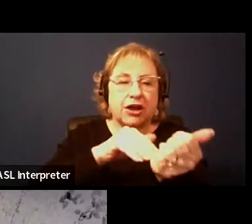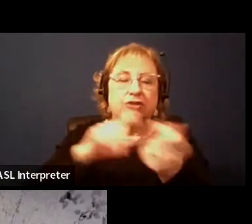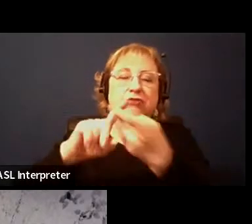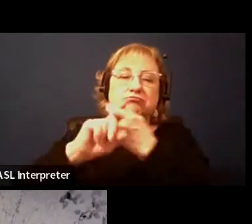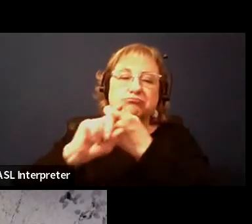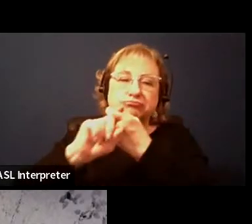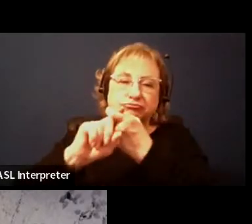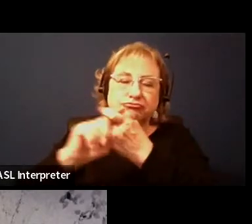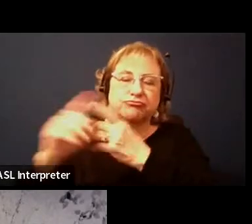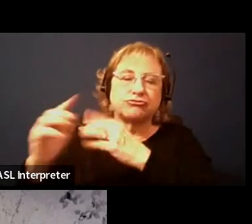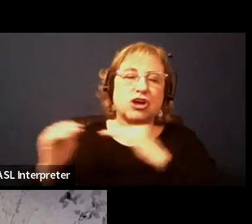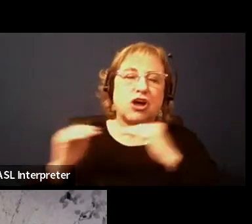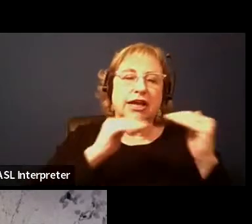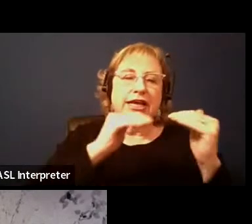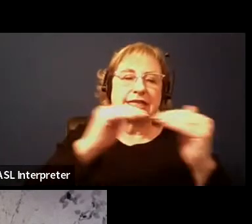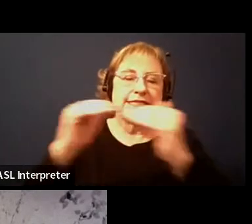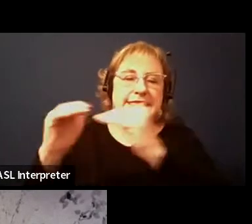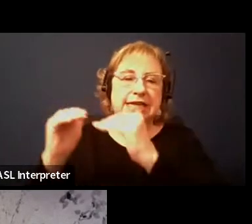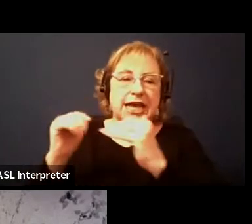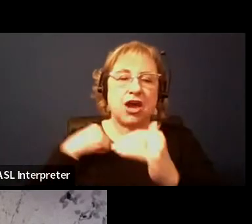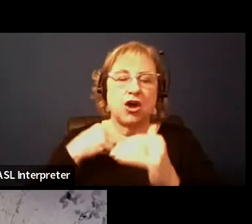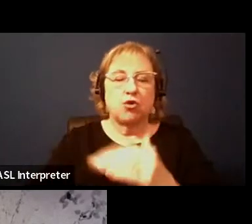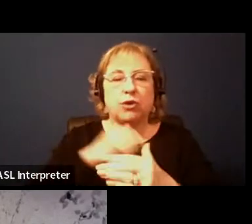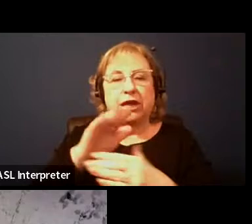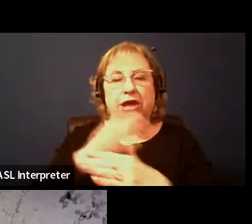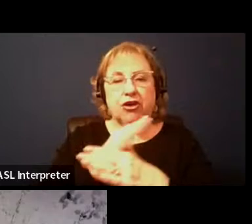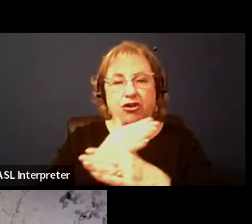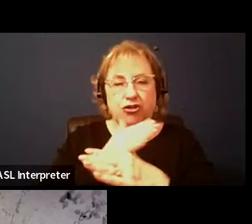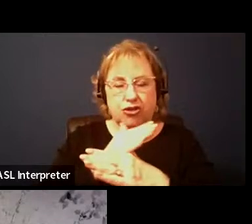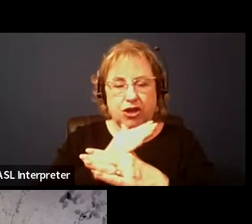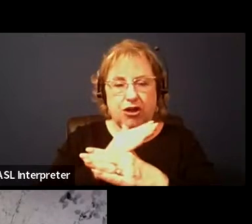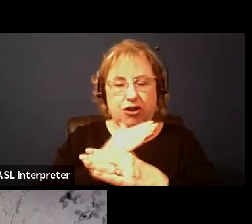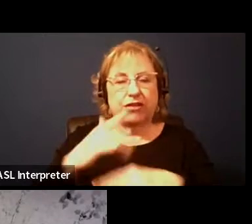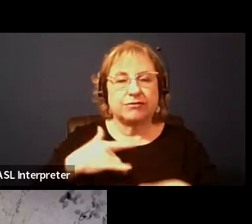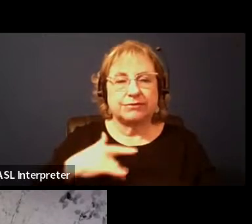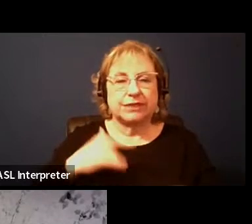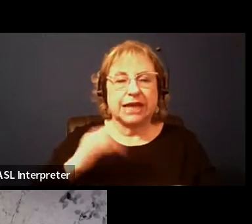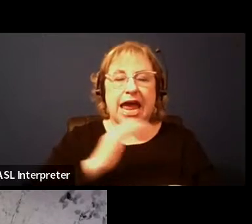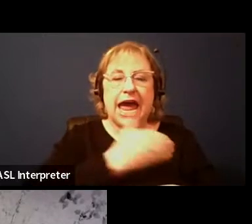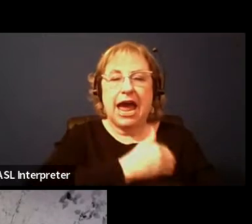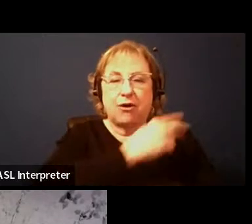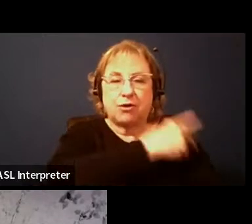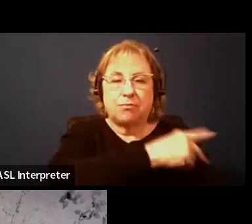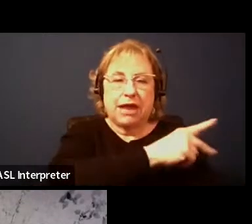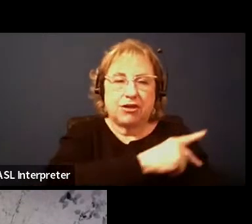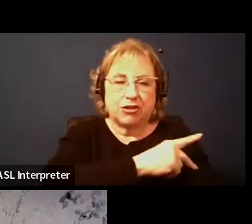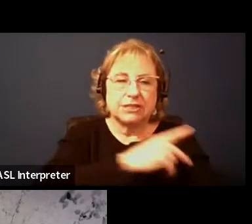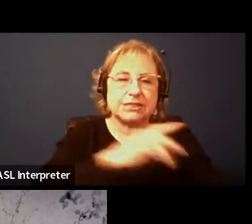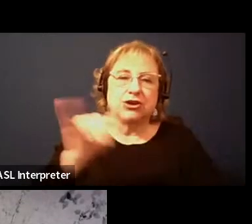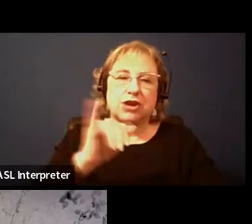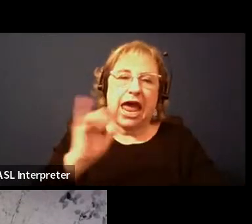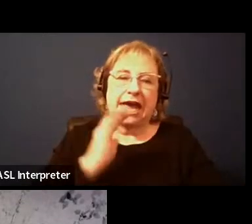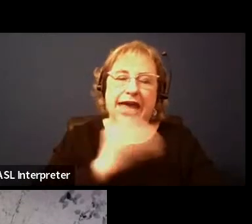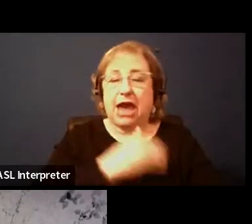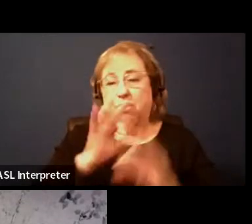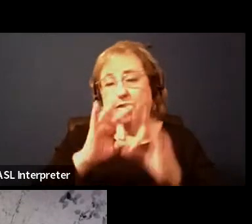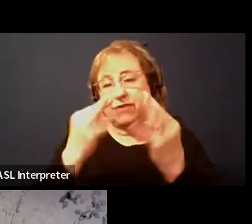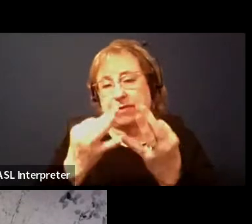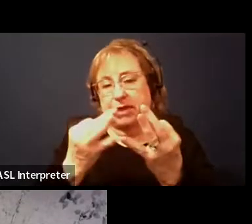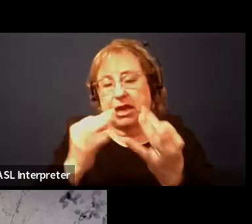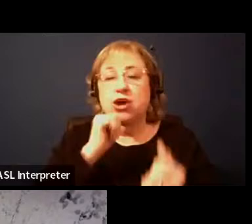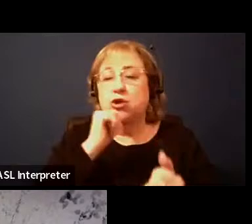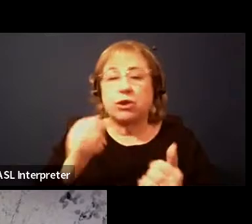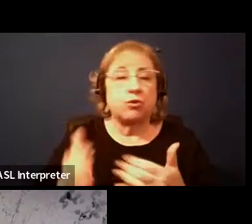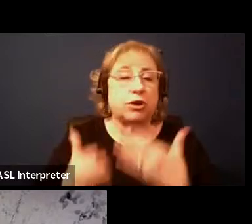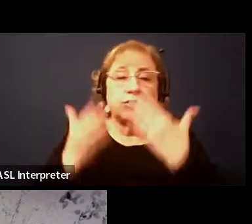sentiment of we really are, our patients are our family, and we wouldn't be recommending something that we weren't